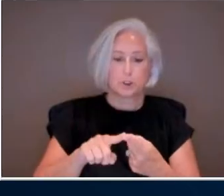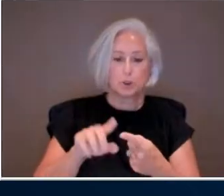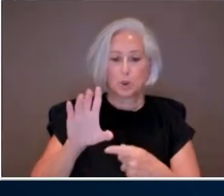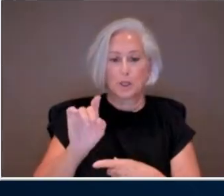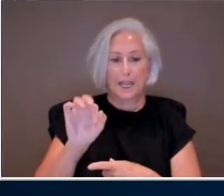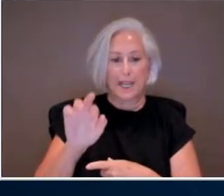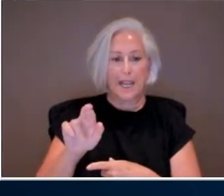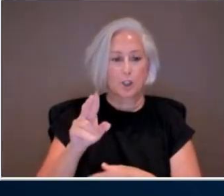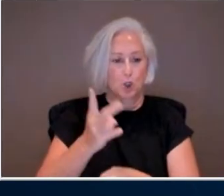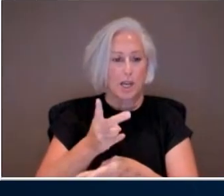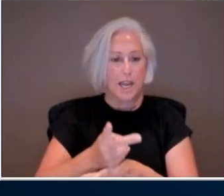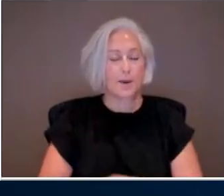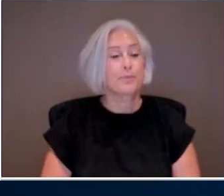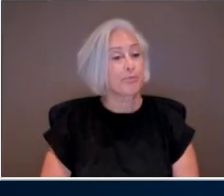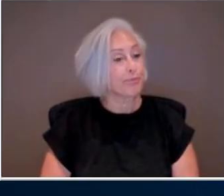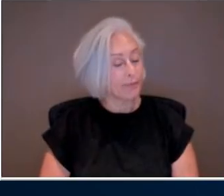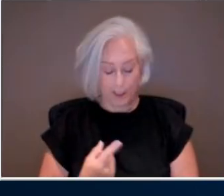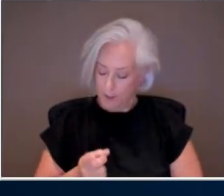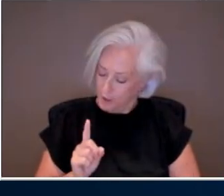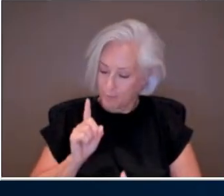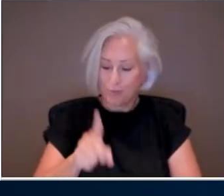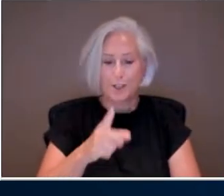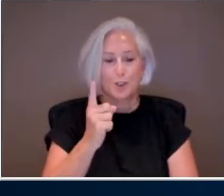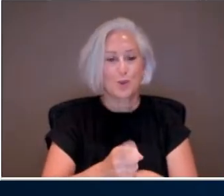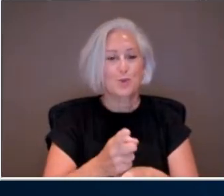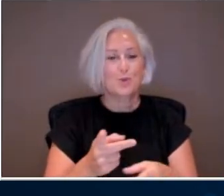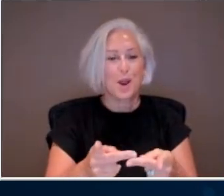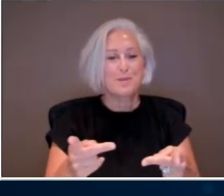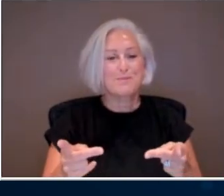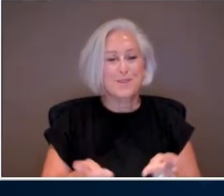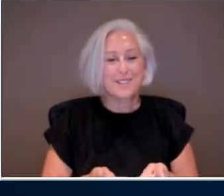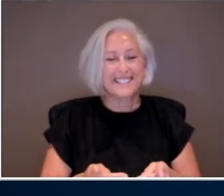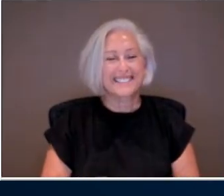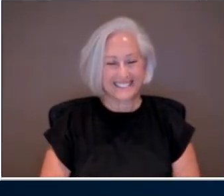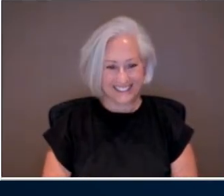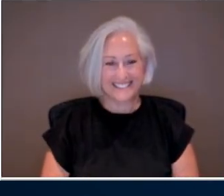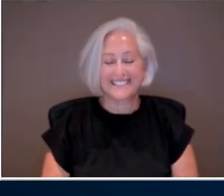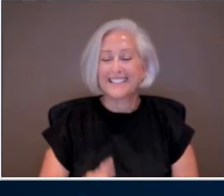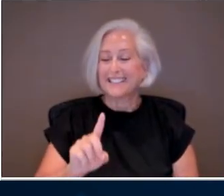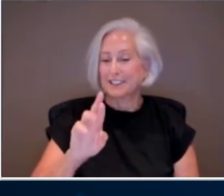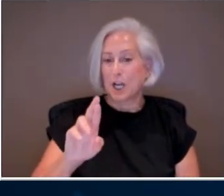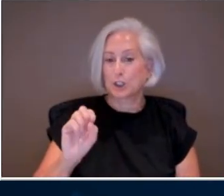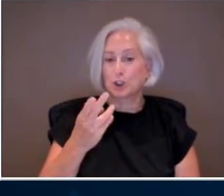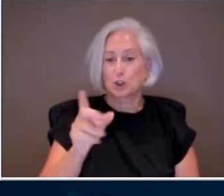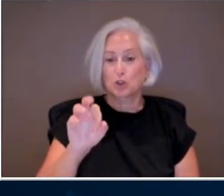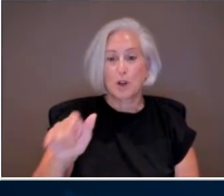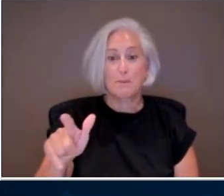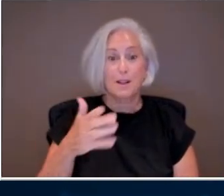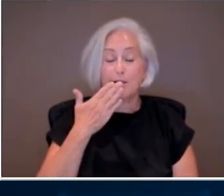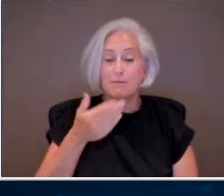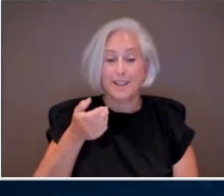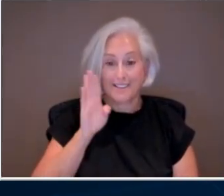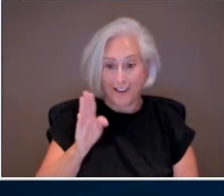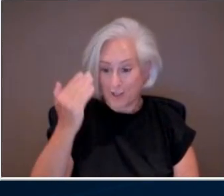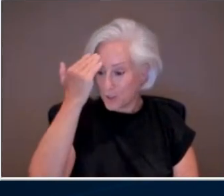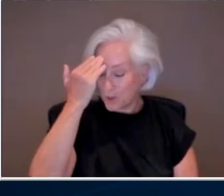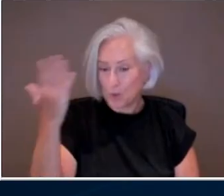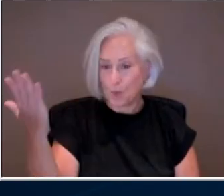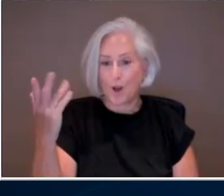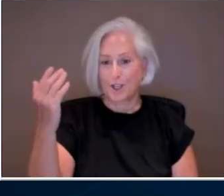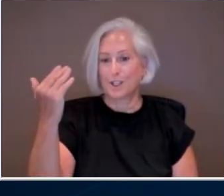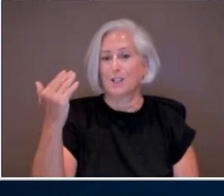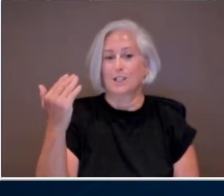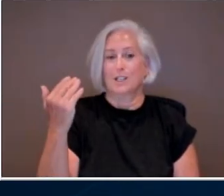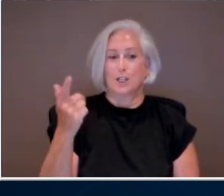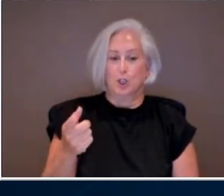Well, she went to the right guy. Dr. Schruppel, thank goodness that she knew you and went to you, because you knew immediately what you were looking at, or you had a really